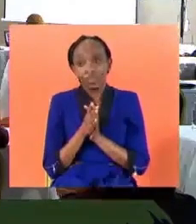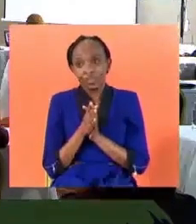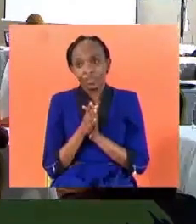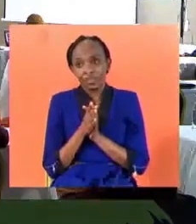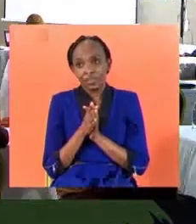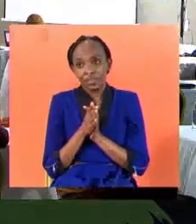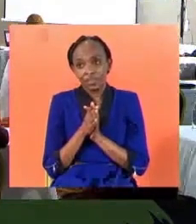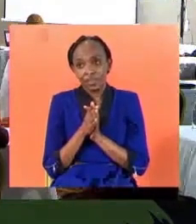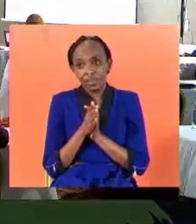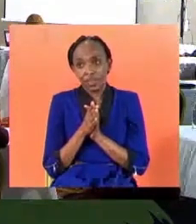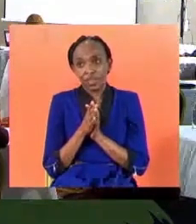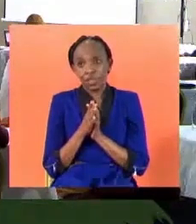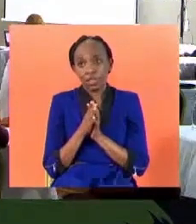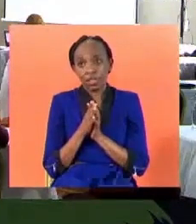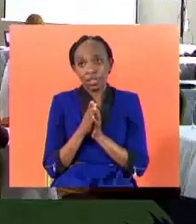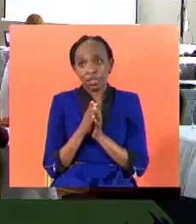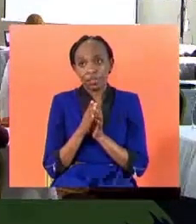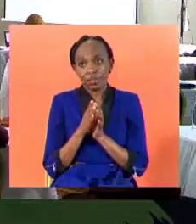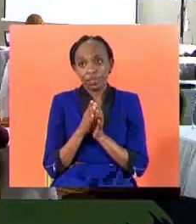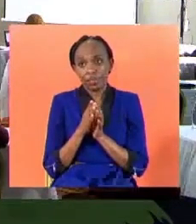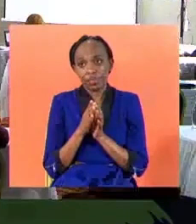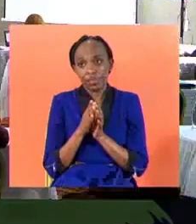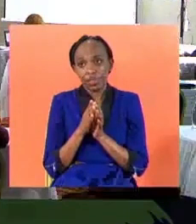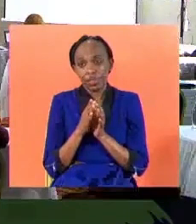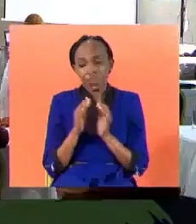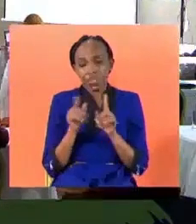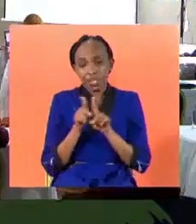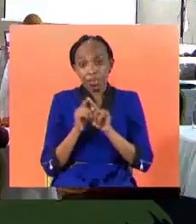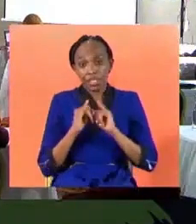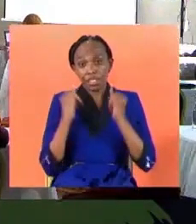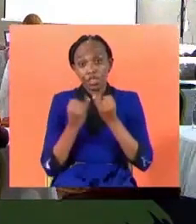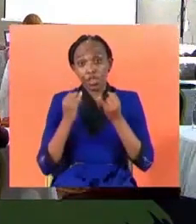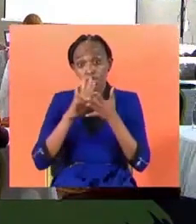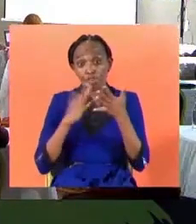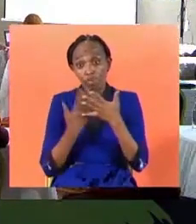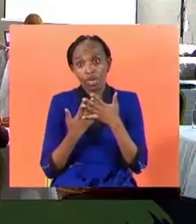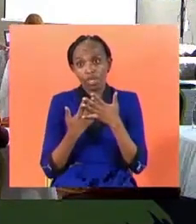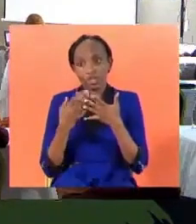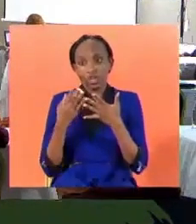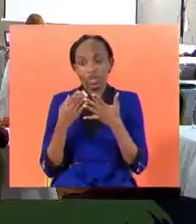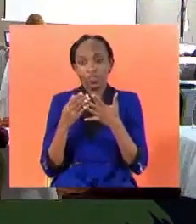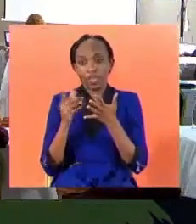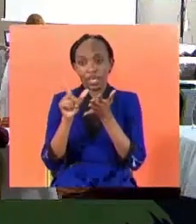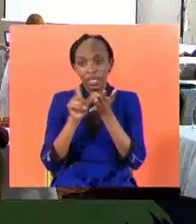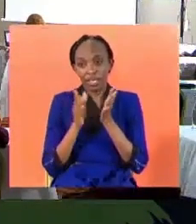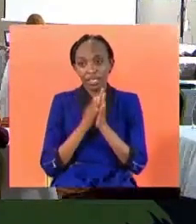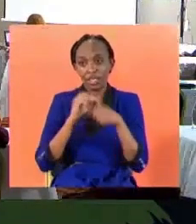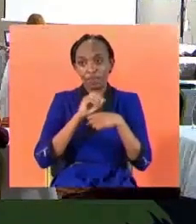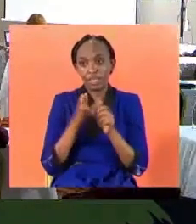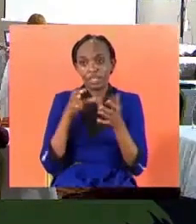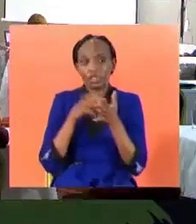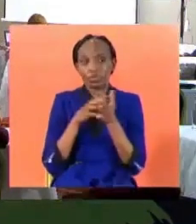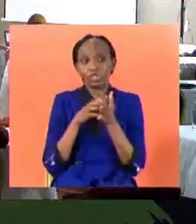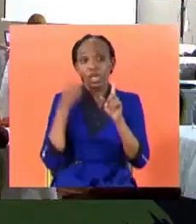the conceptual framework of the debt, institutional framework of debt in the pandemic